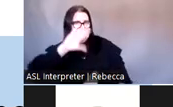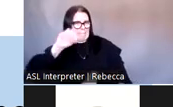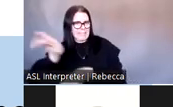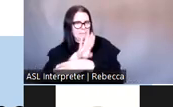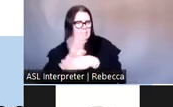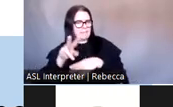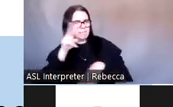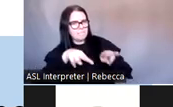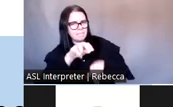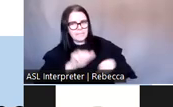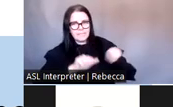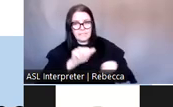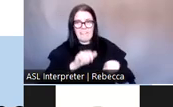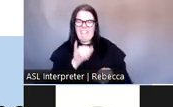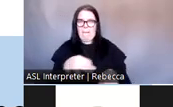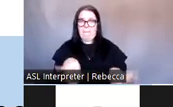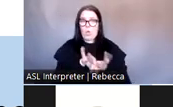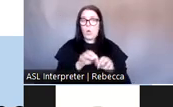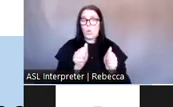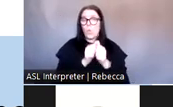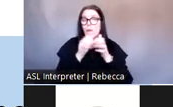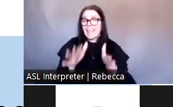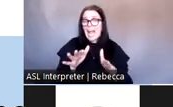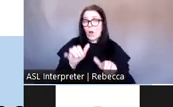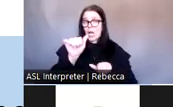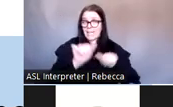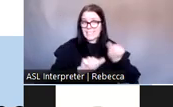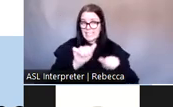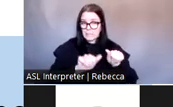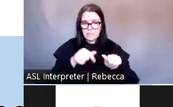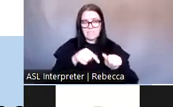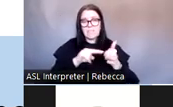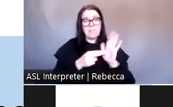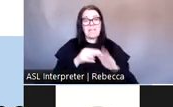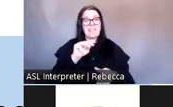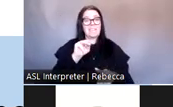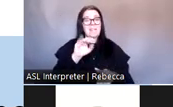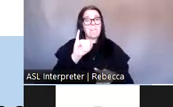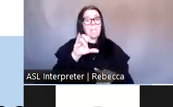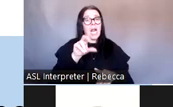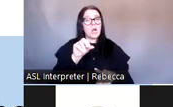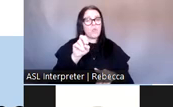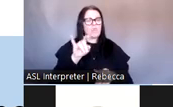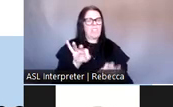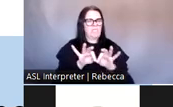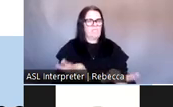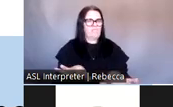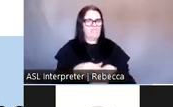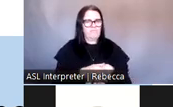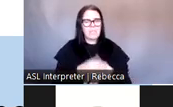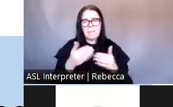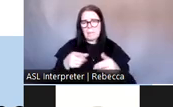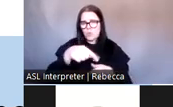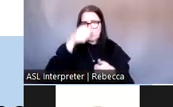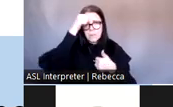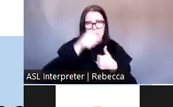Without authentic assessment, there is no micro-credential," says Mwaba. And a couple of you might actually remember Mishek. He was a dean